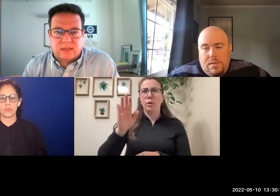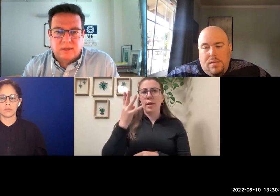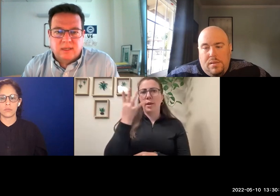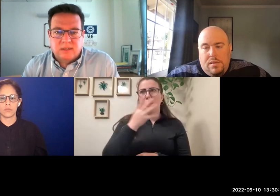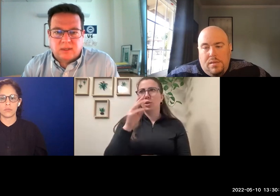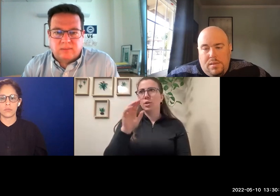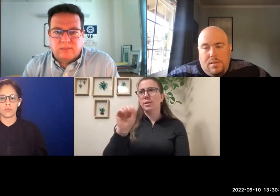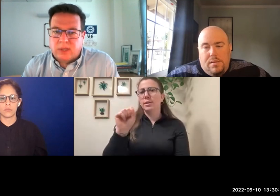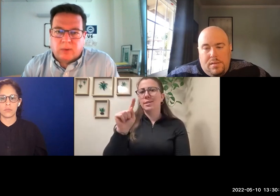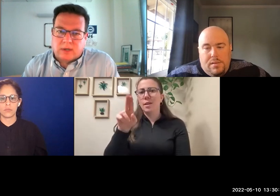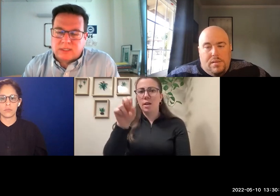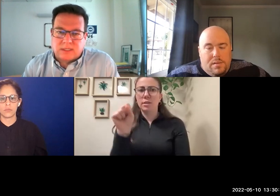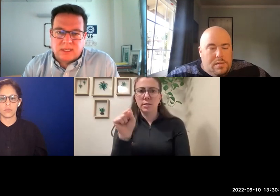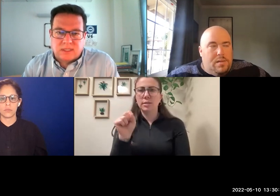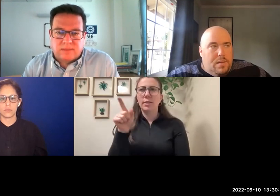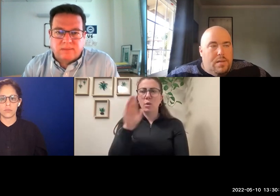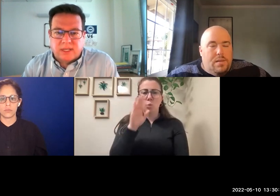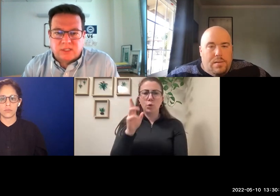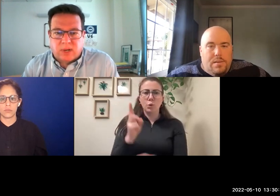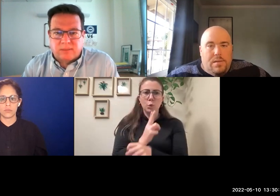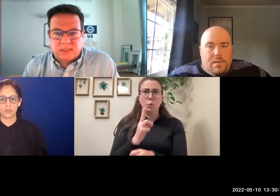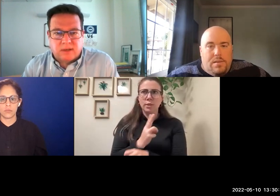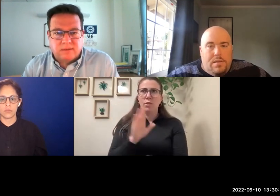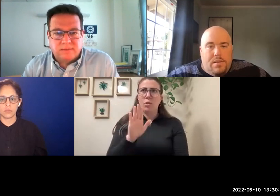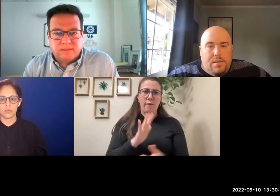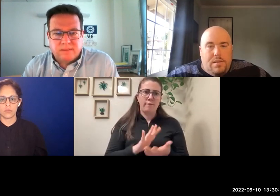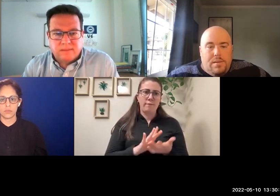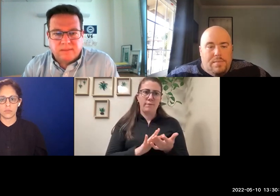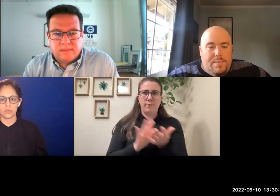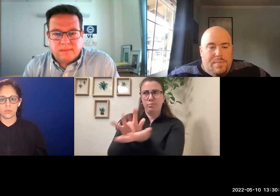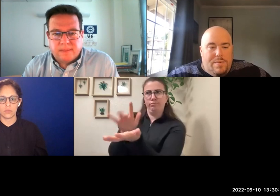that to bully workers is a monster problem to solve.